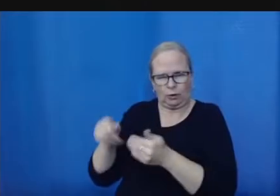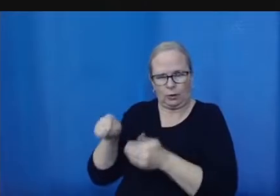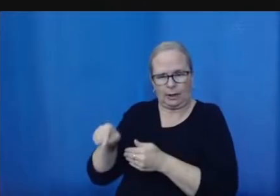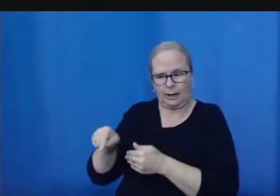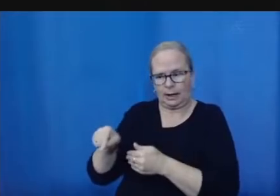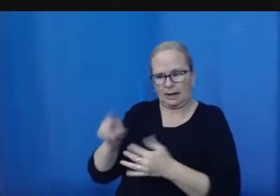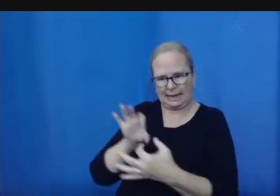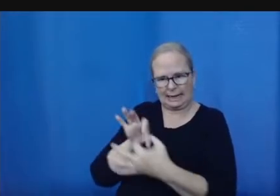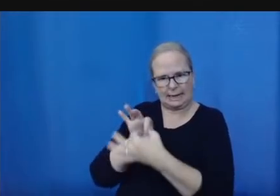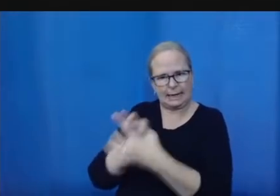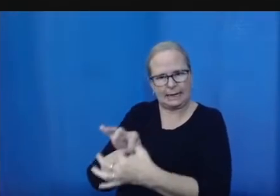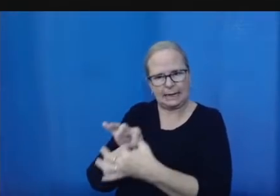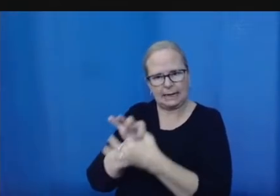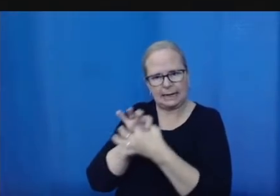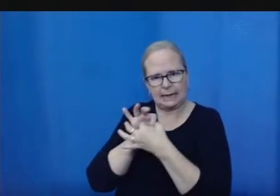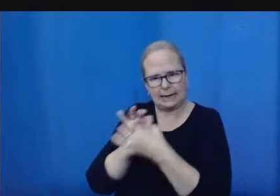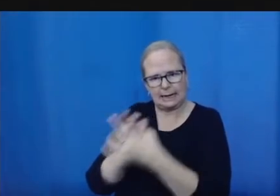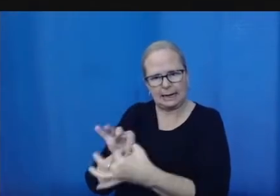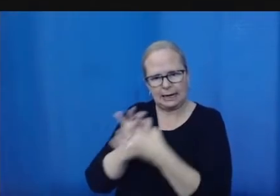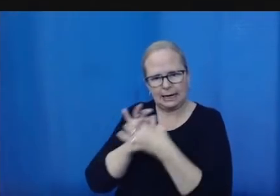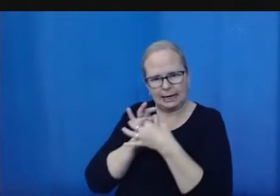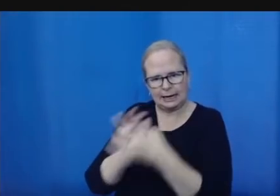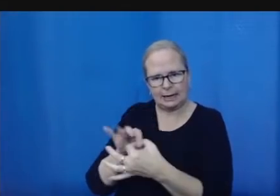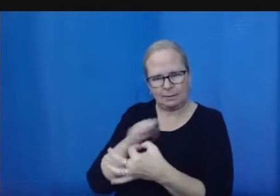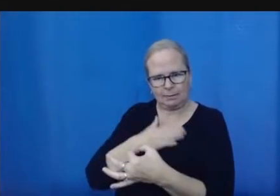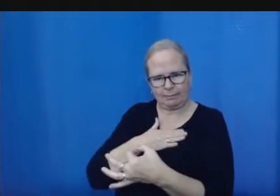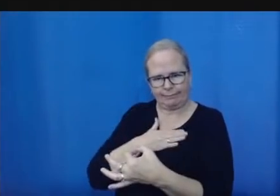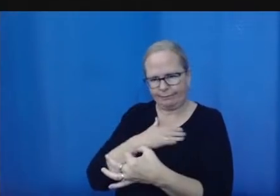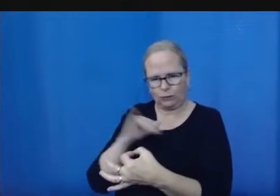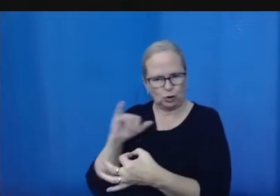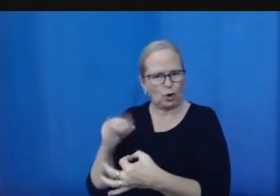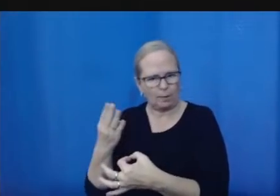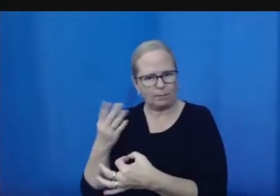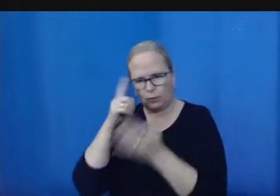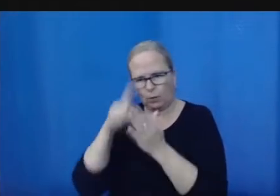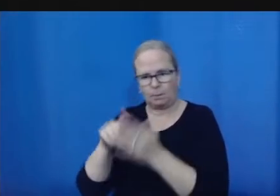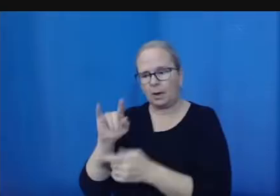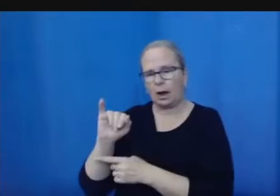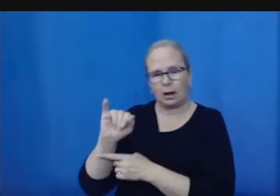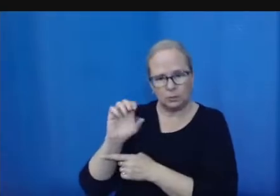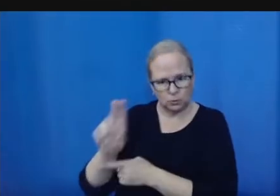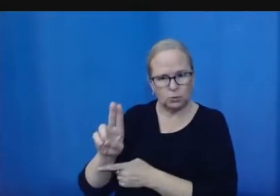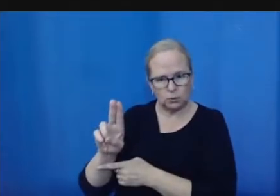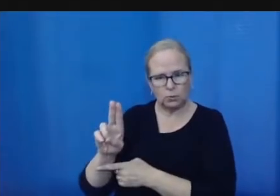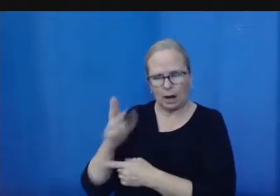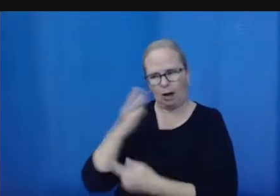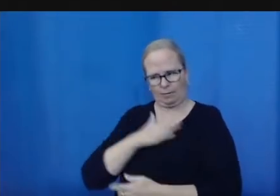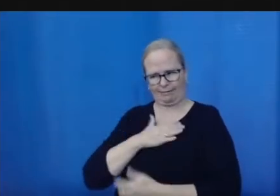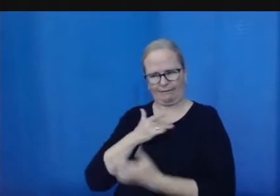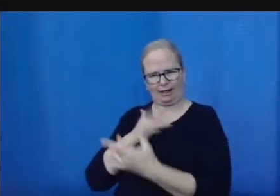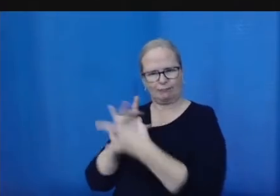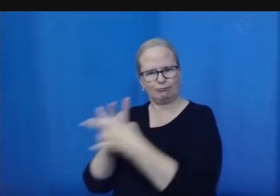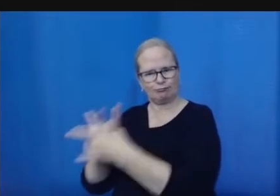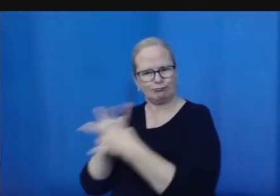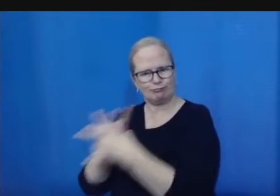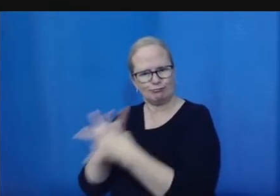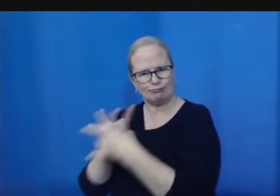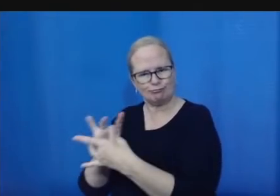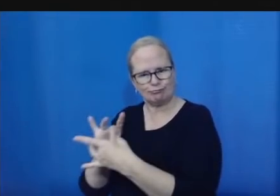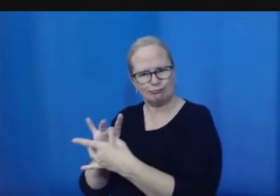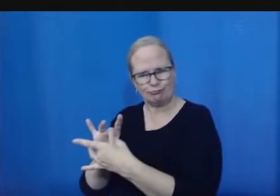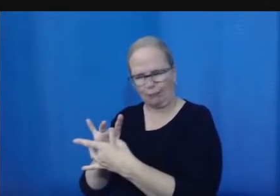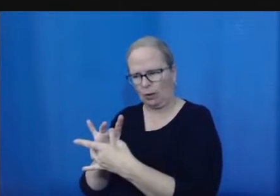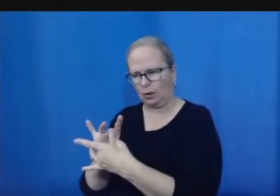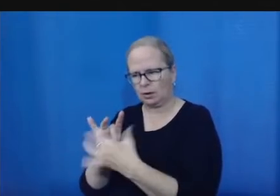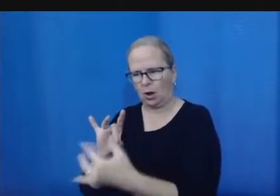intensive care. And some of that has been broken for them. is lots of people coming in. They don't know